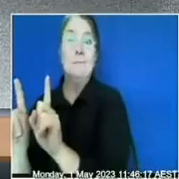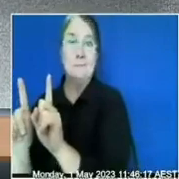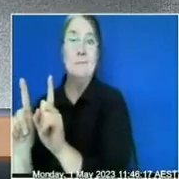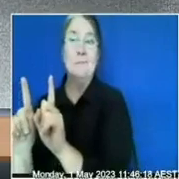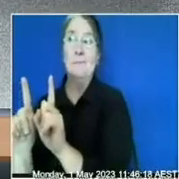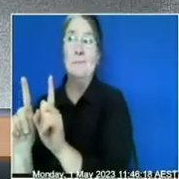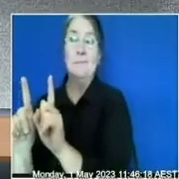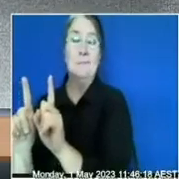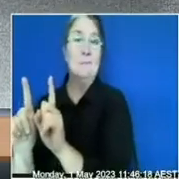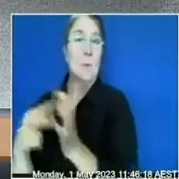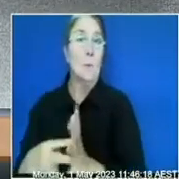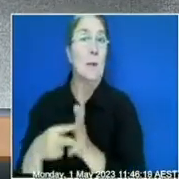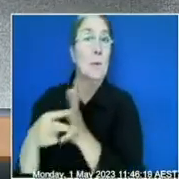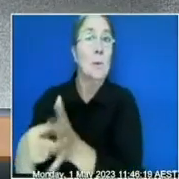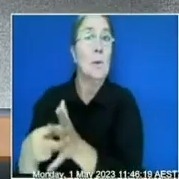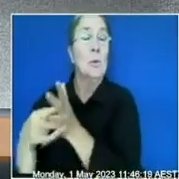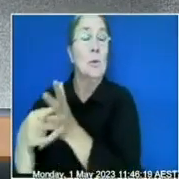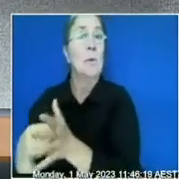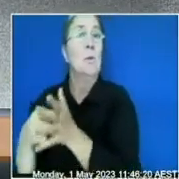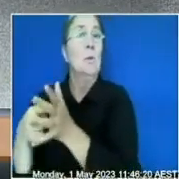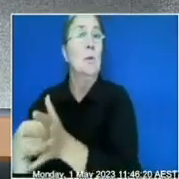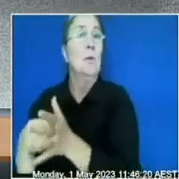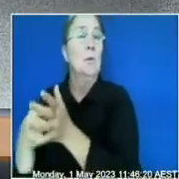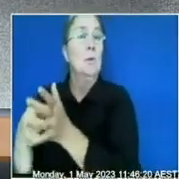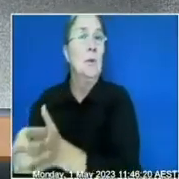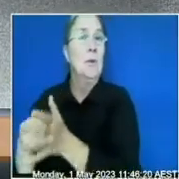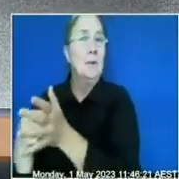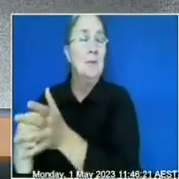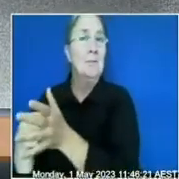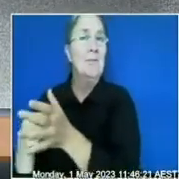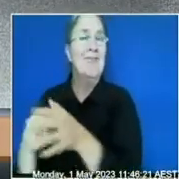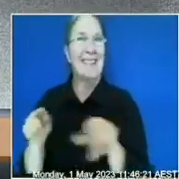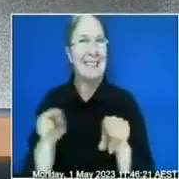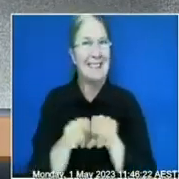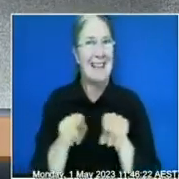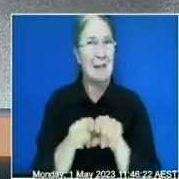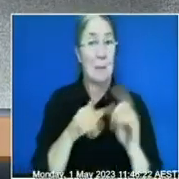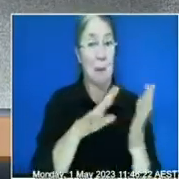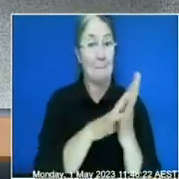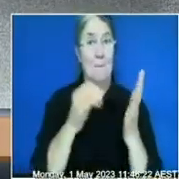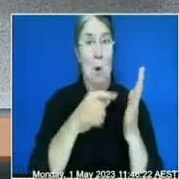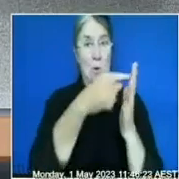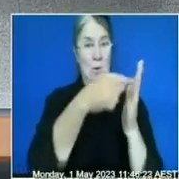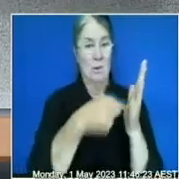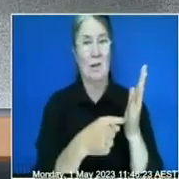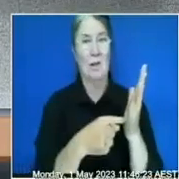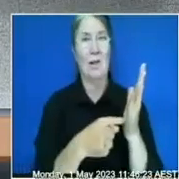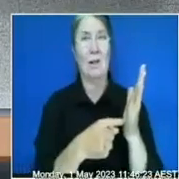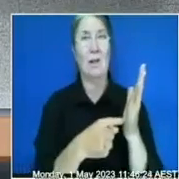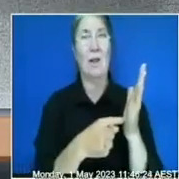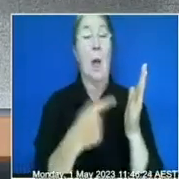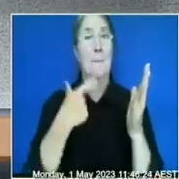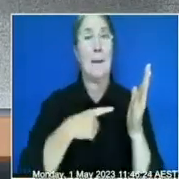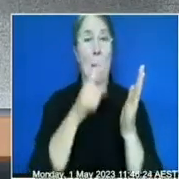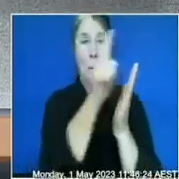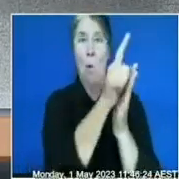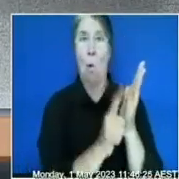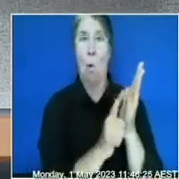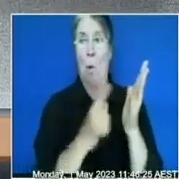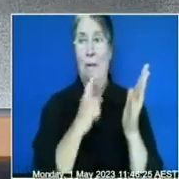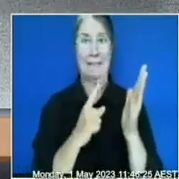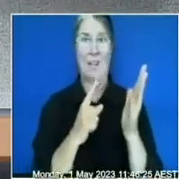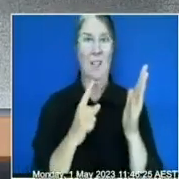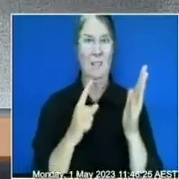public, that person may be left in place. That is a legitimate part of this response. And if the police, and equally if Ambulance Victoria were the